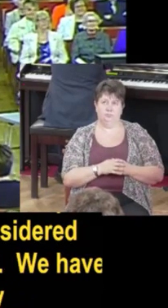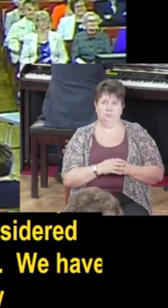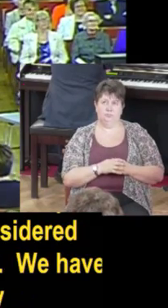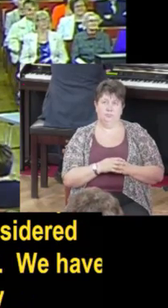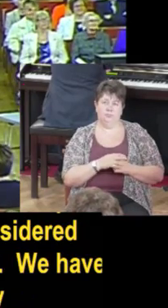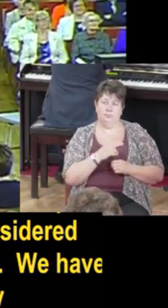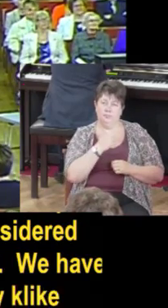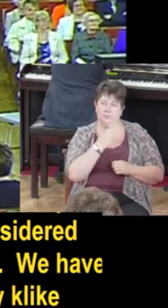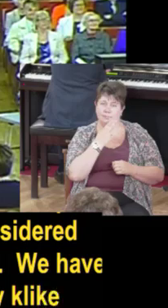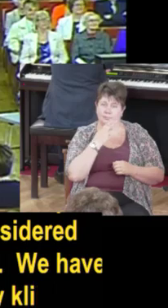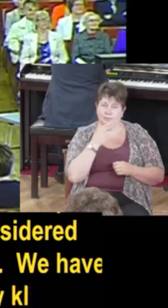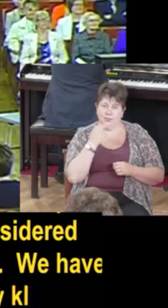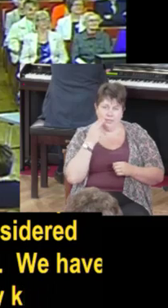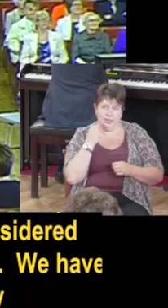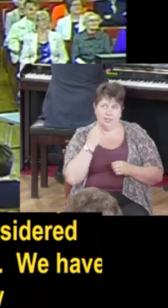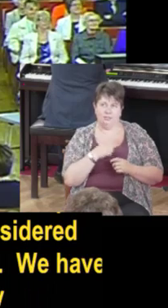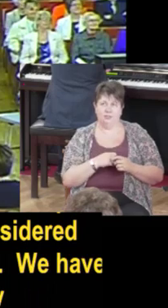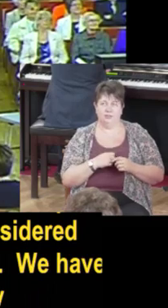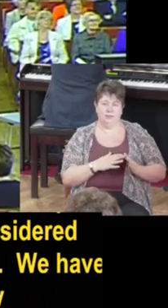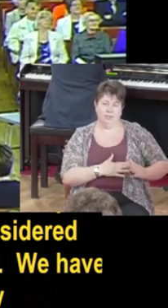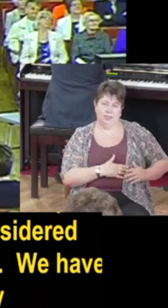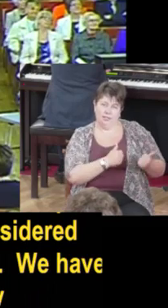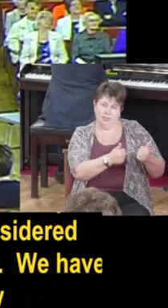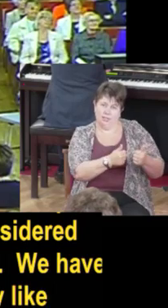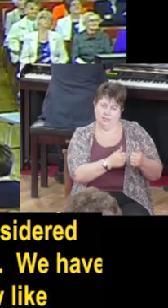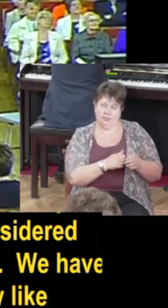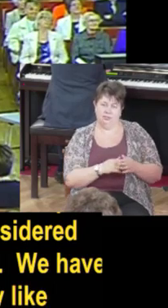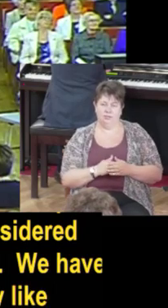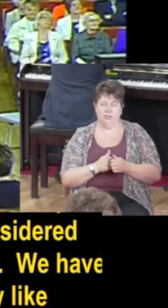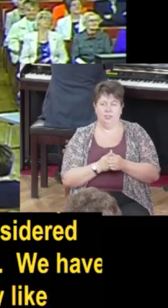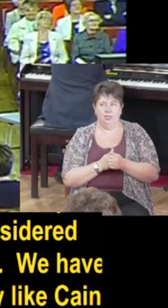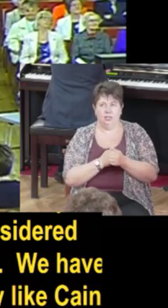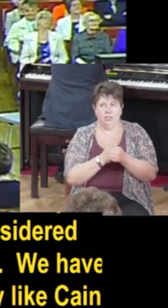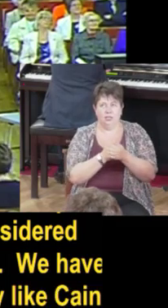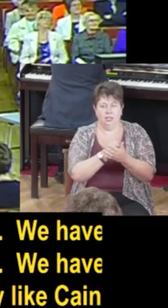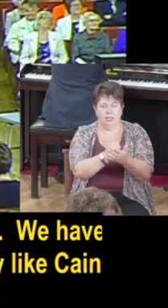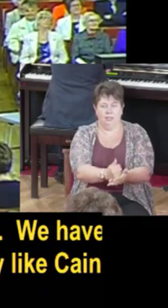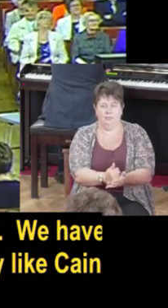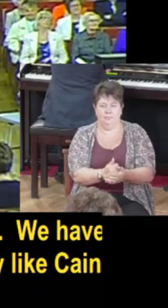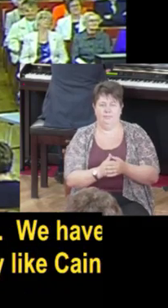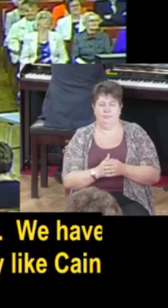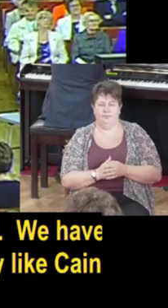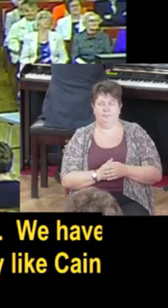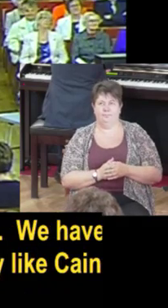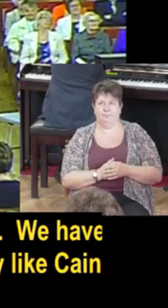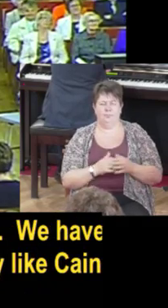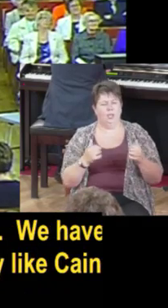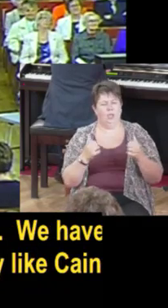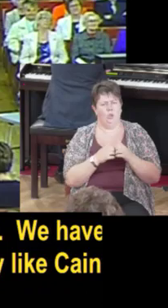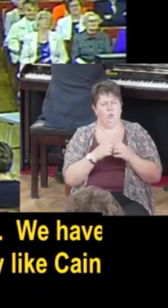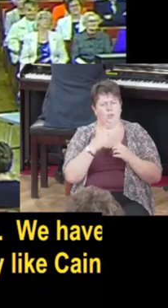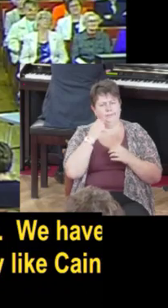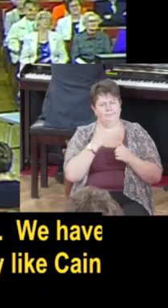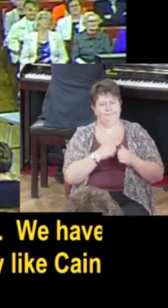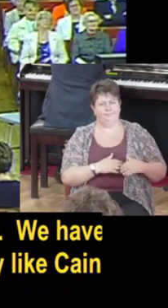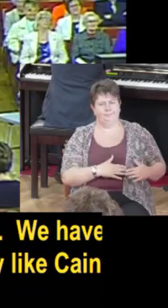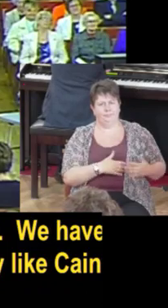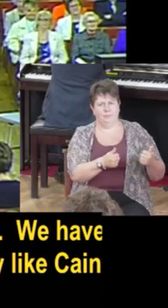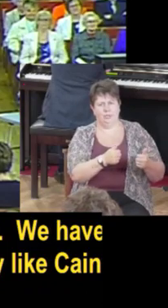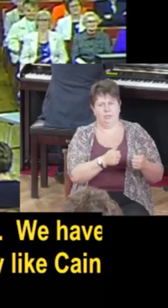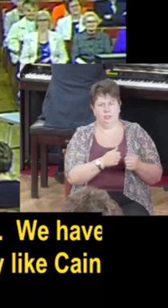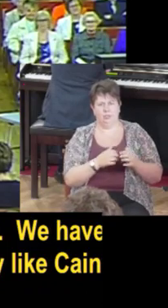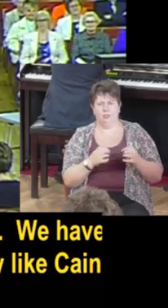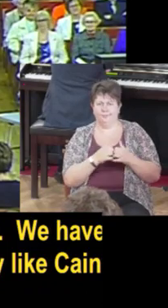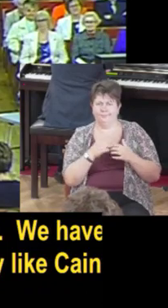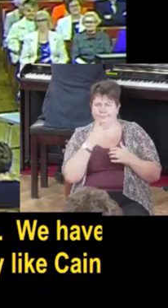We have to do that. We have to be kind and we have to be helpful. I wonder if you can give me some examples. How can we be kind and helpful